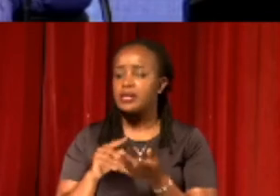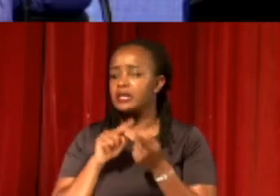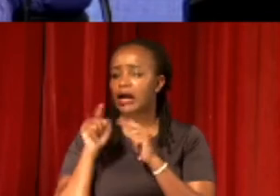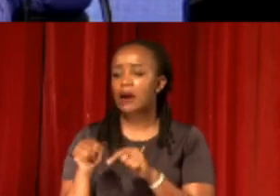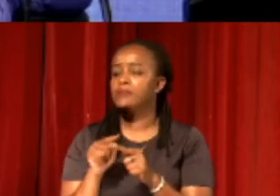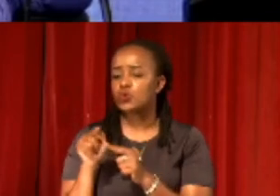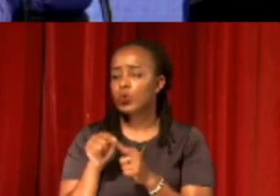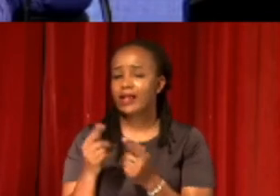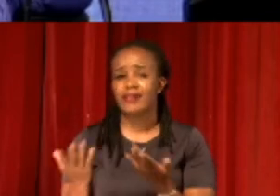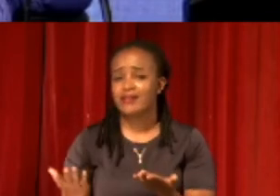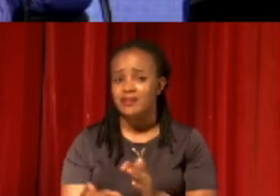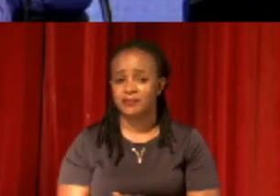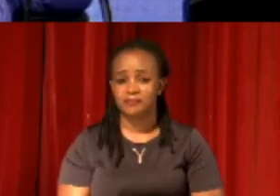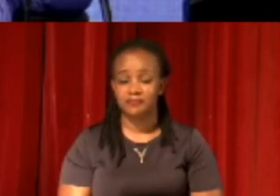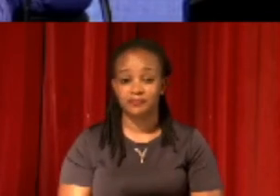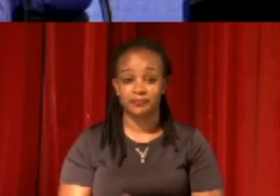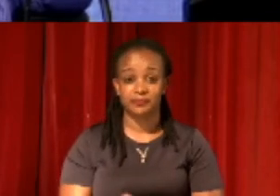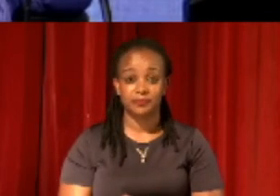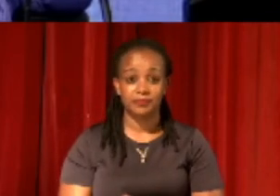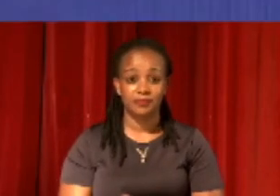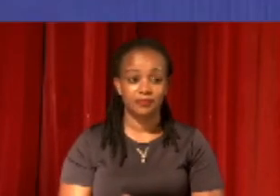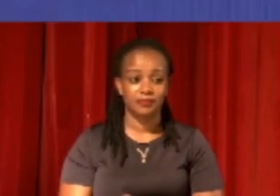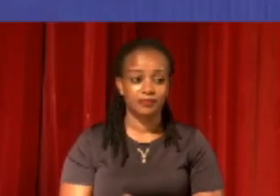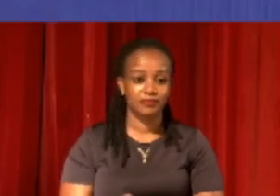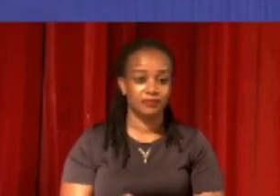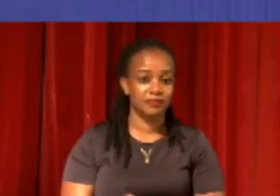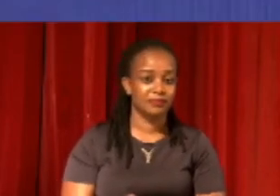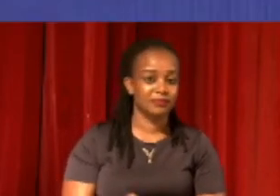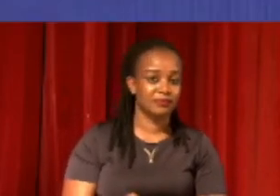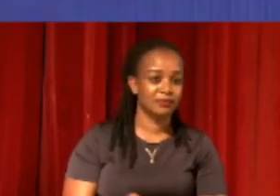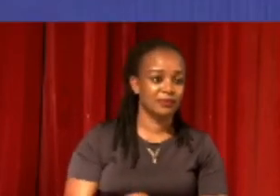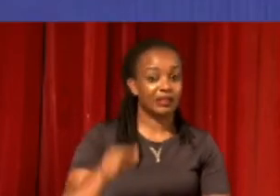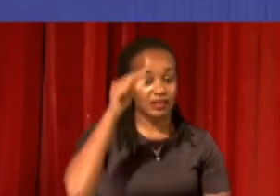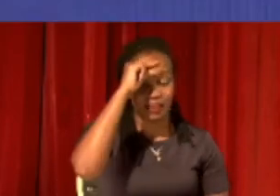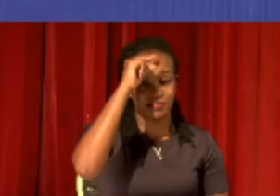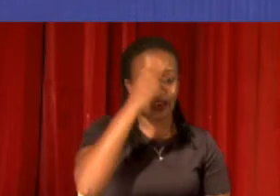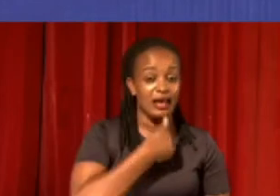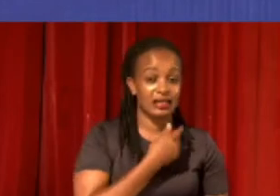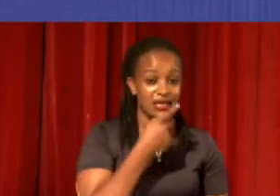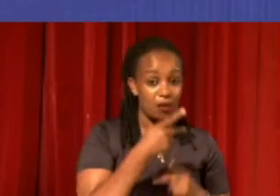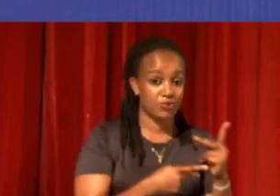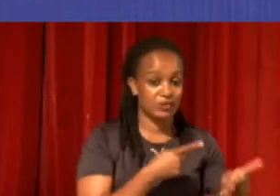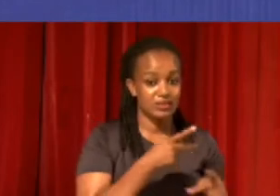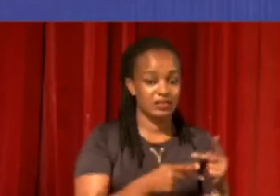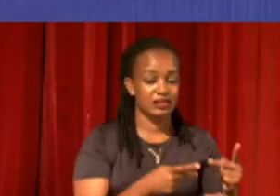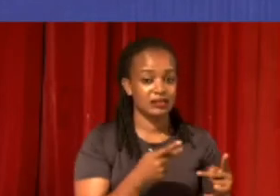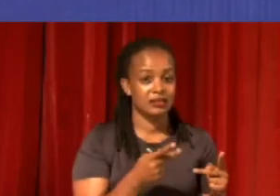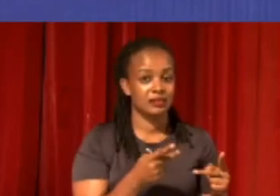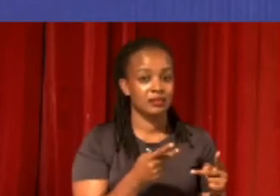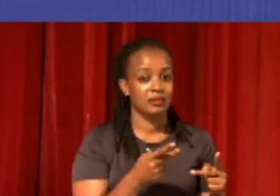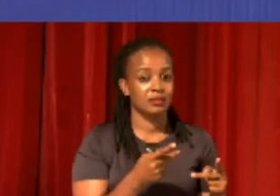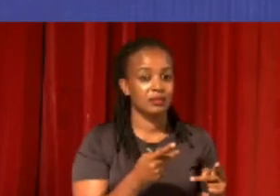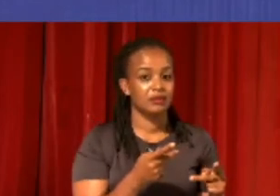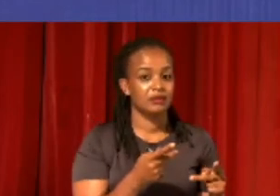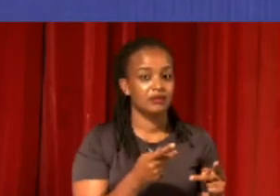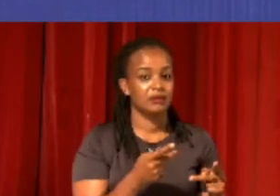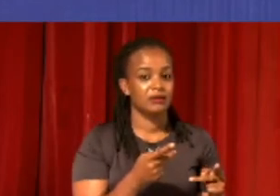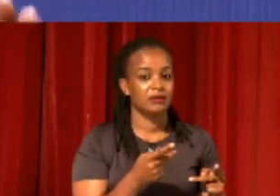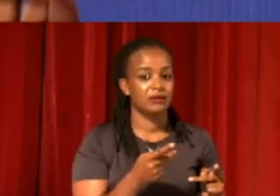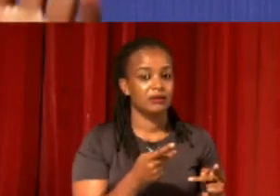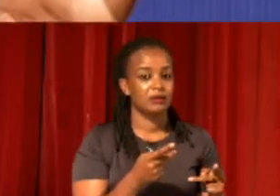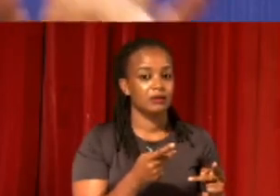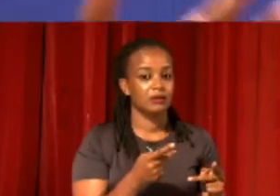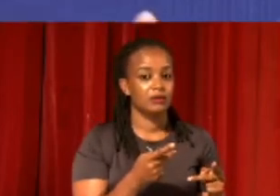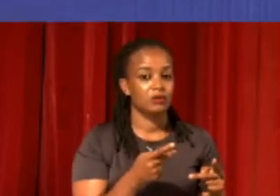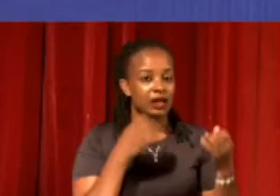Doing a tokalini. Ah, yeah. So GAVA has processes. All right. So the fund, we have to follow the process